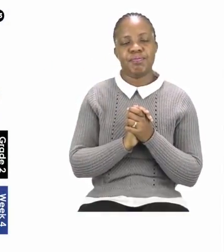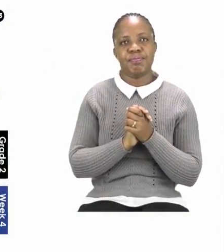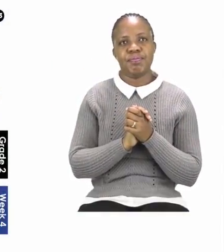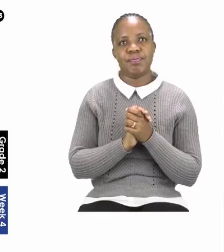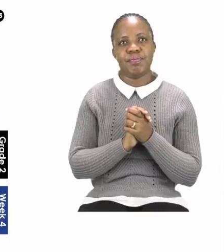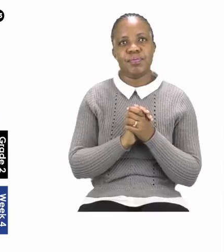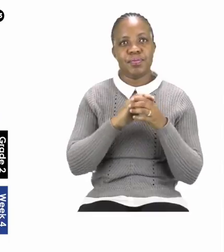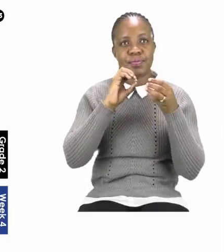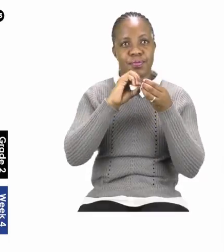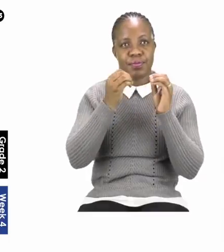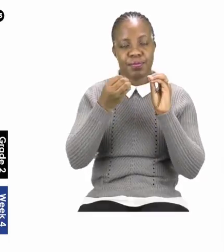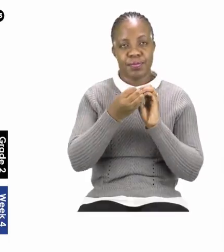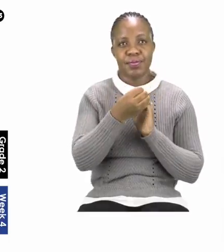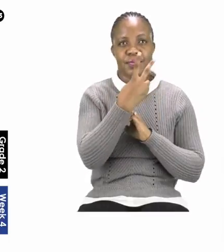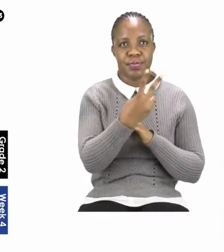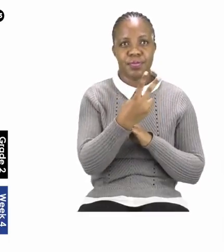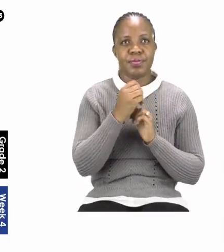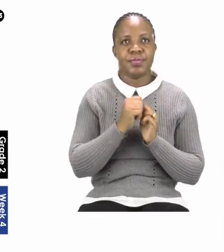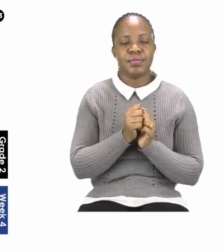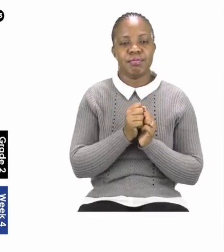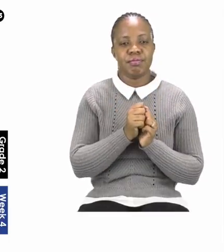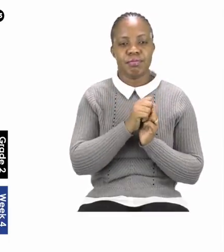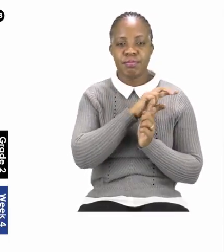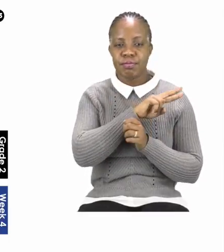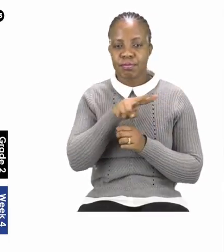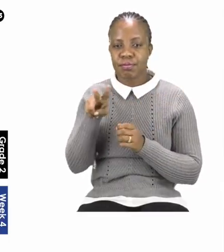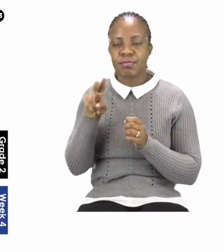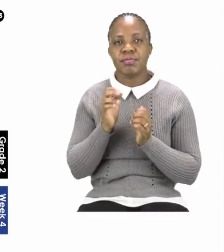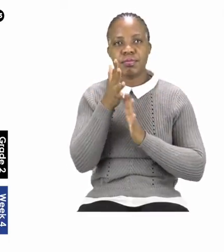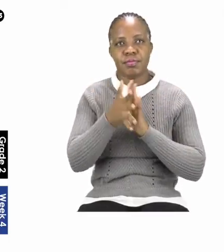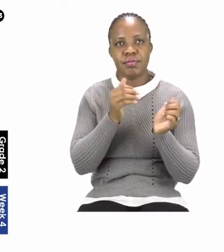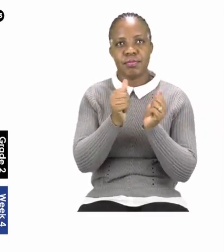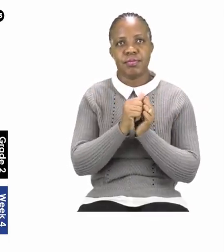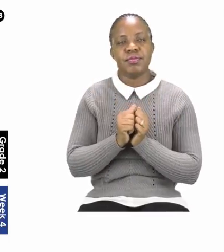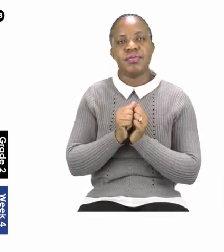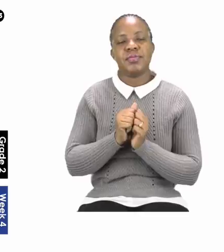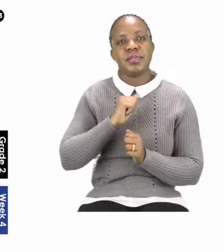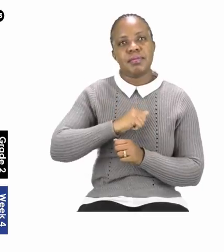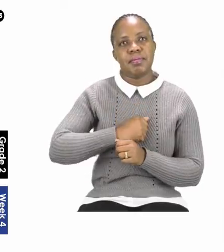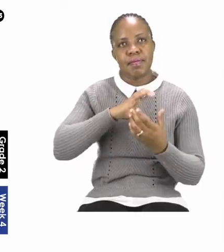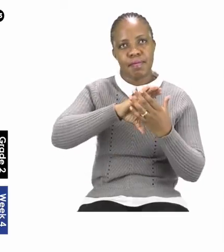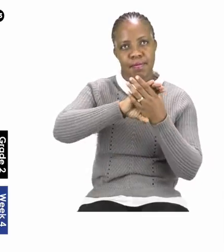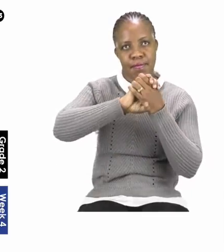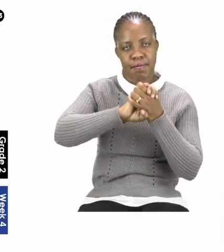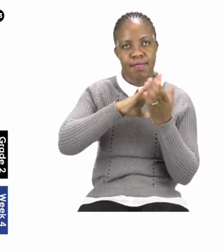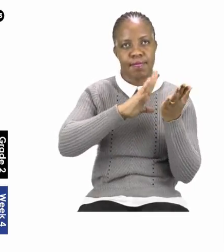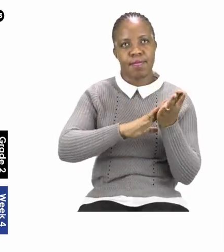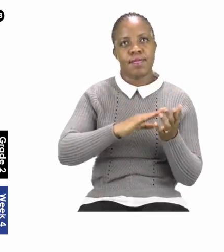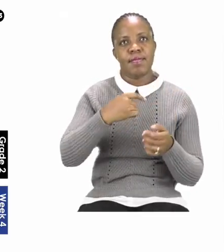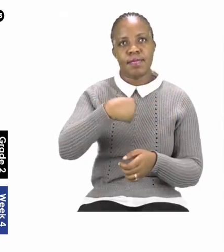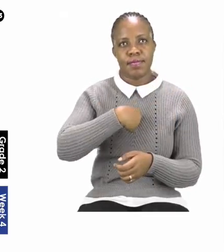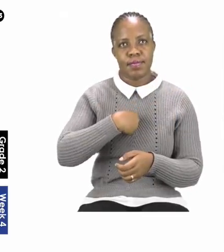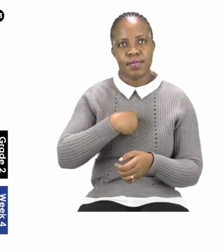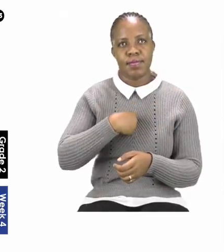Number 2 says, let's read it together. My friends and I